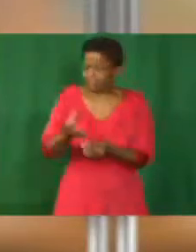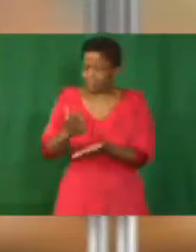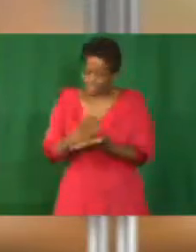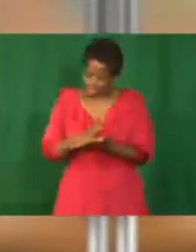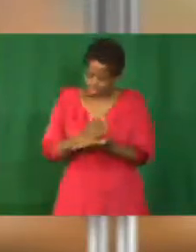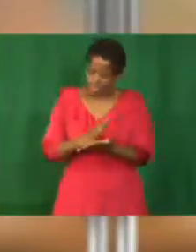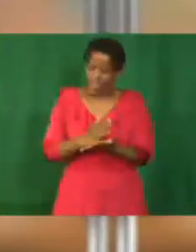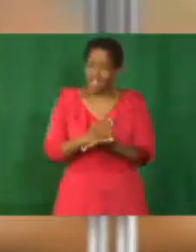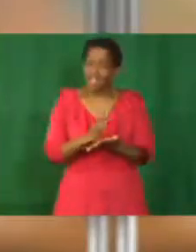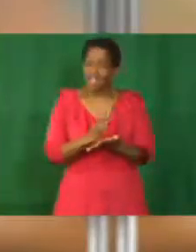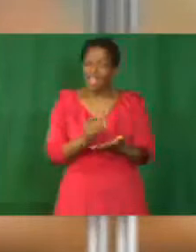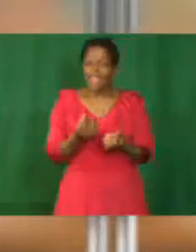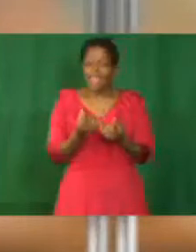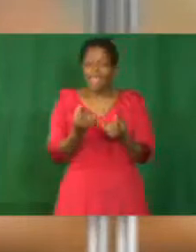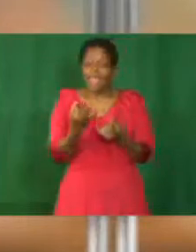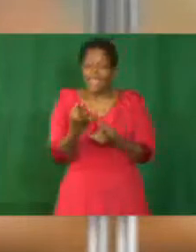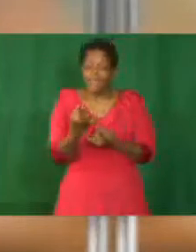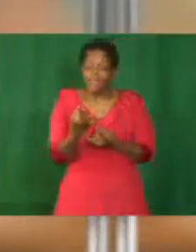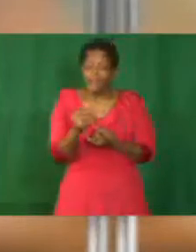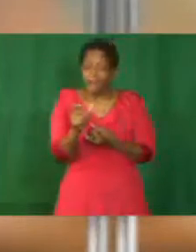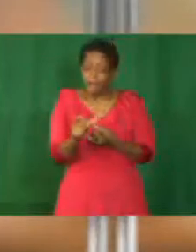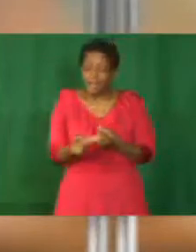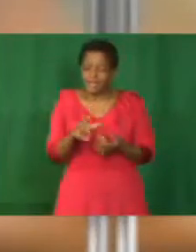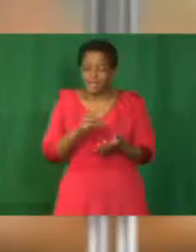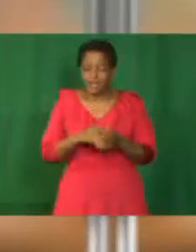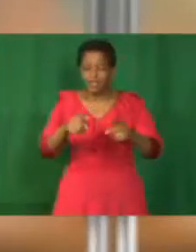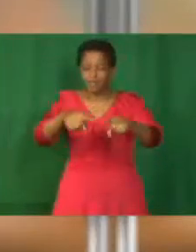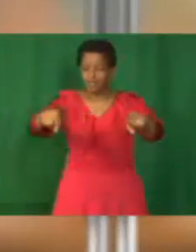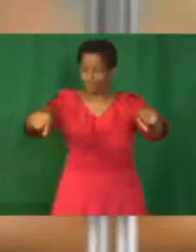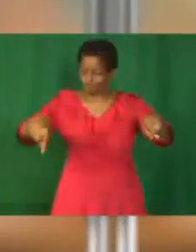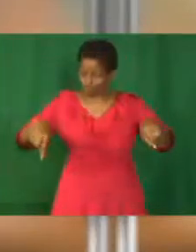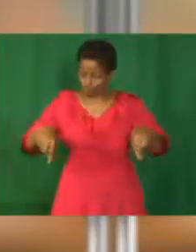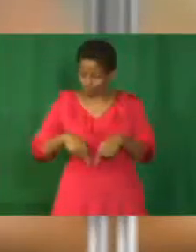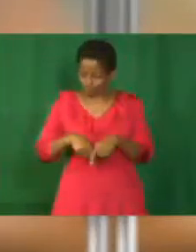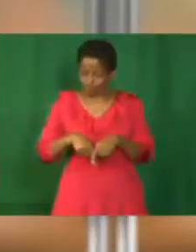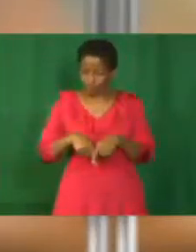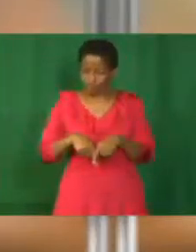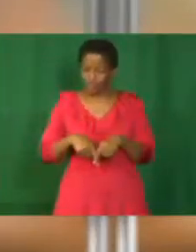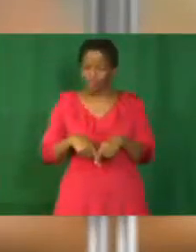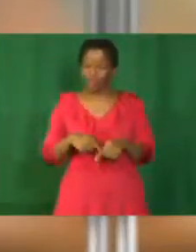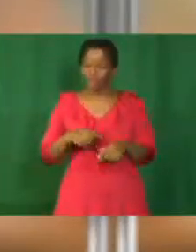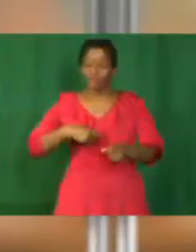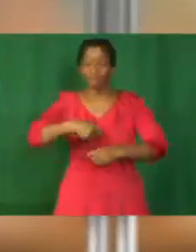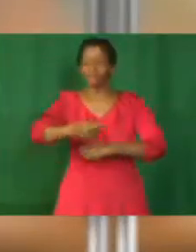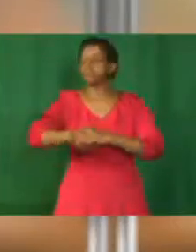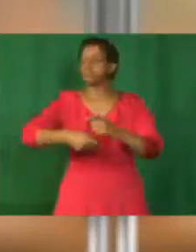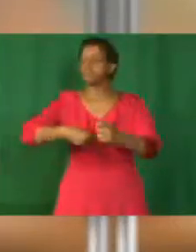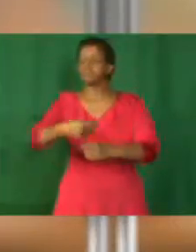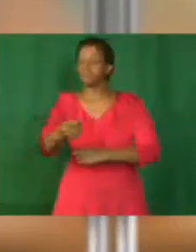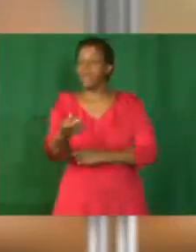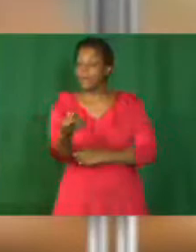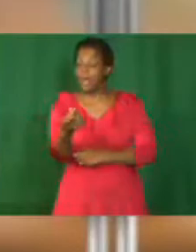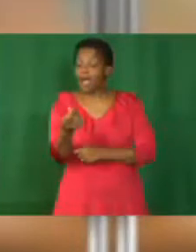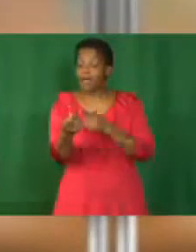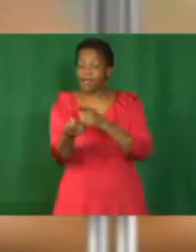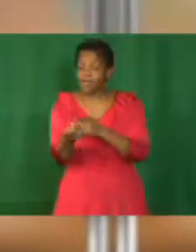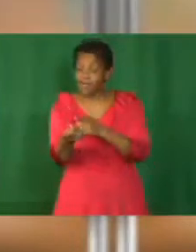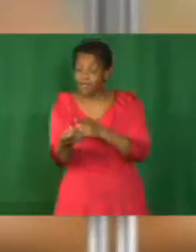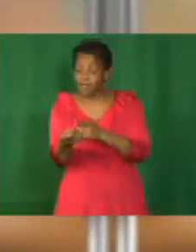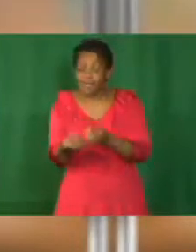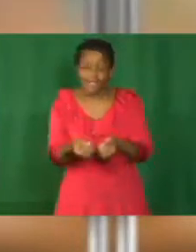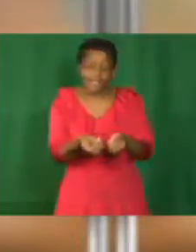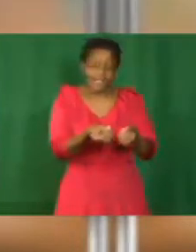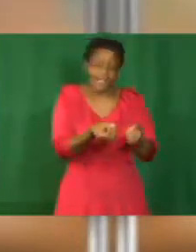they would sell that field and then take the proceeds to their apostles, so that they would